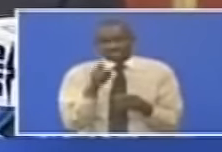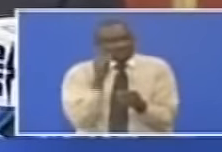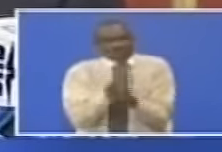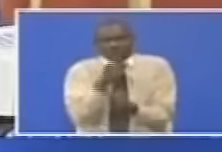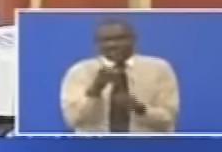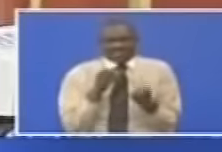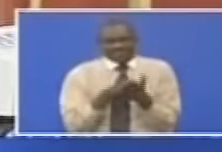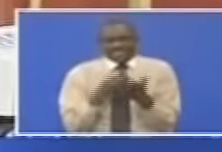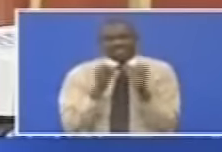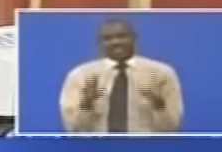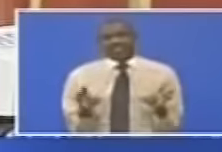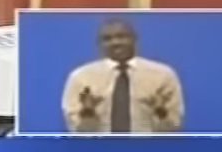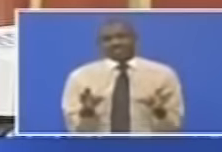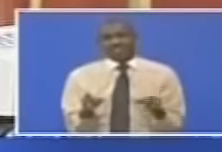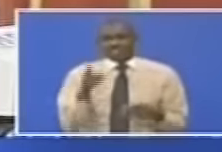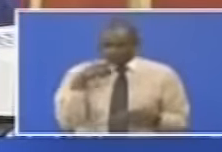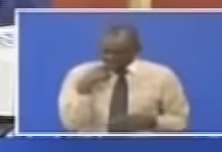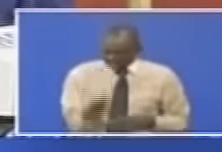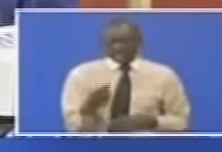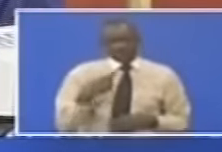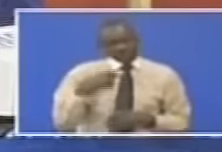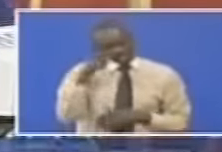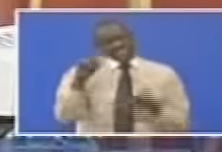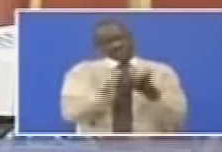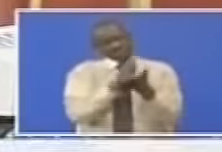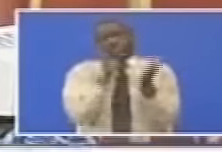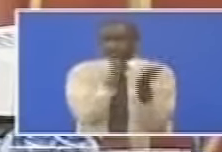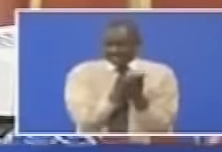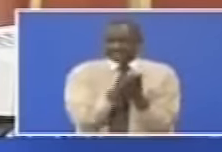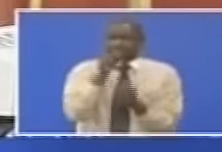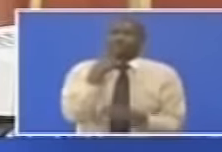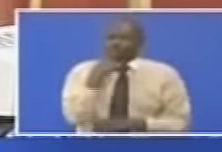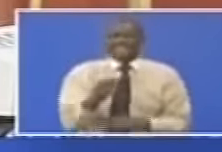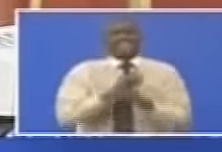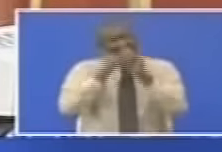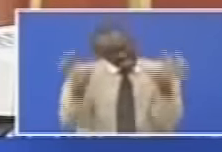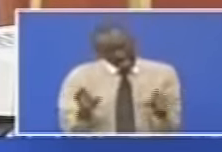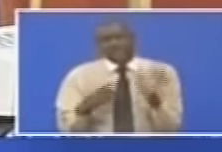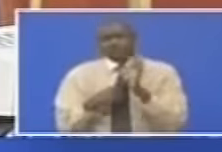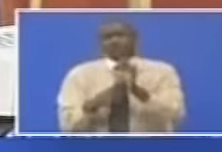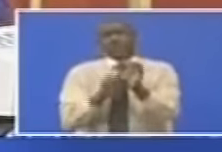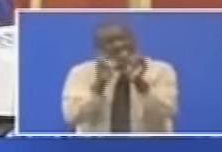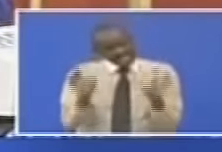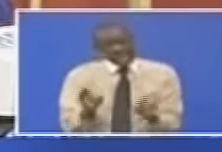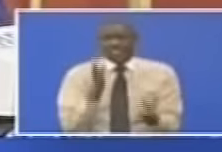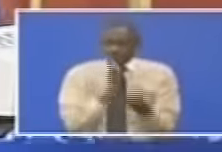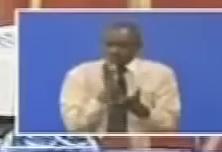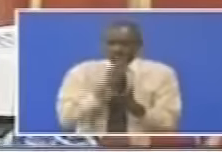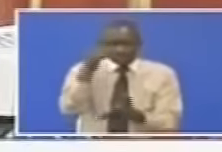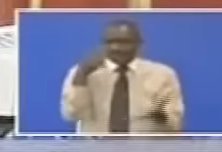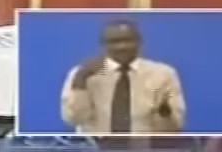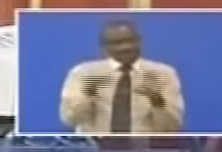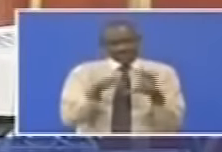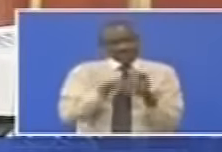terms of finance. We challenge the Federal Reserve Bank of New York to come out clearly and demonstrate that it was not a